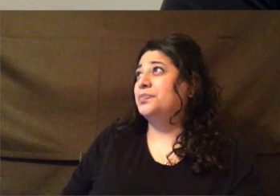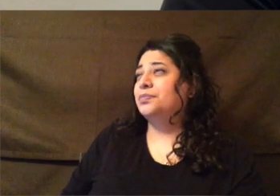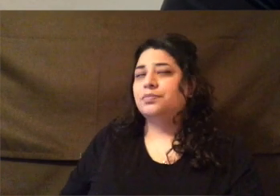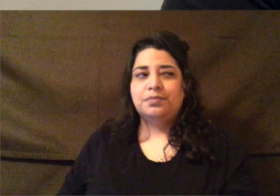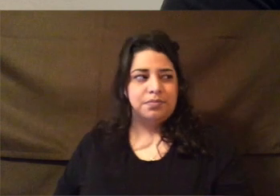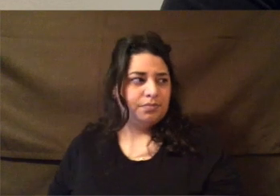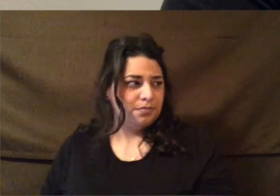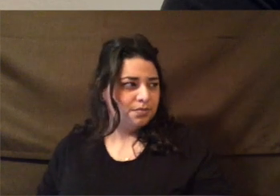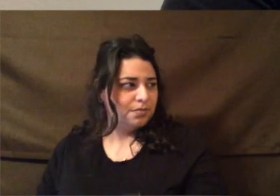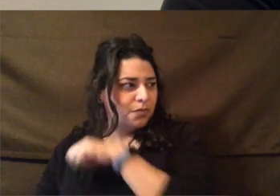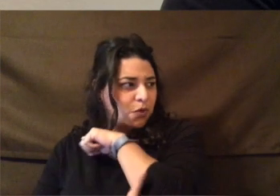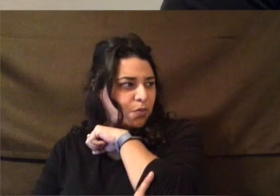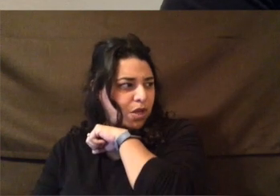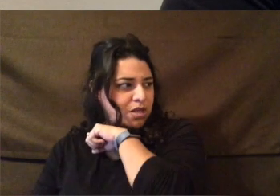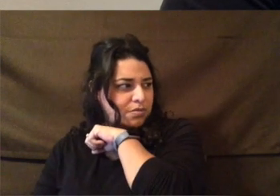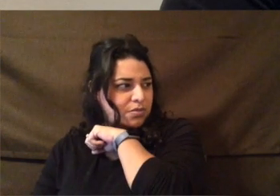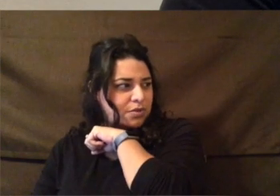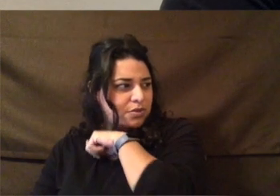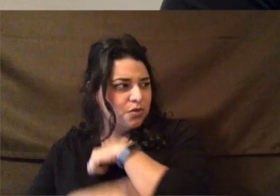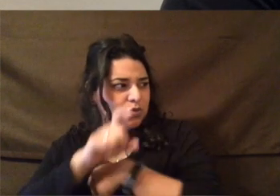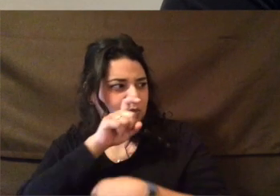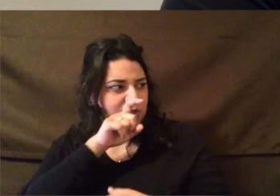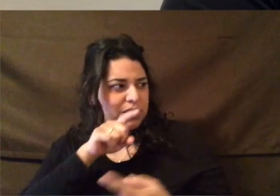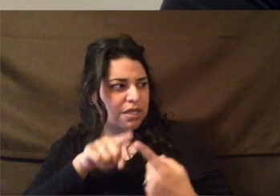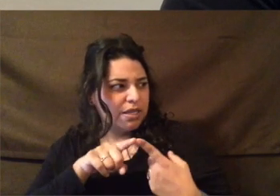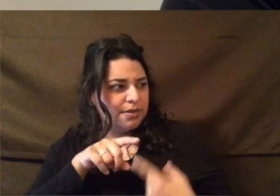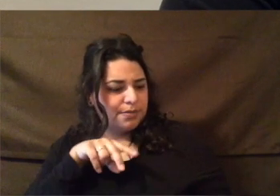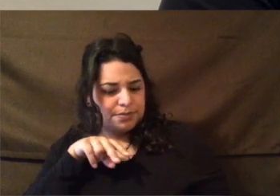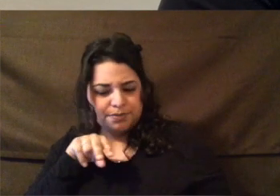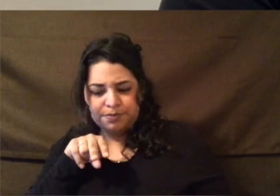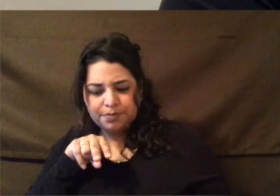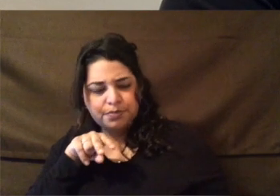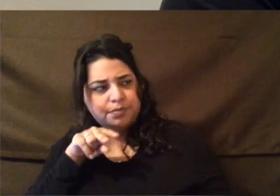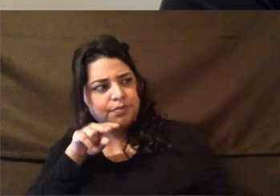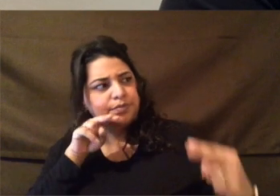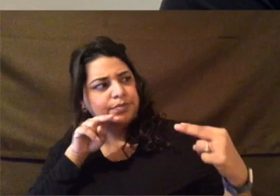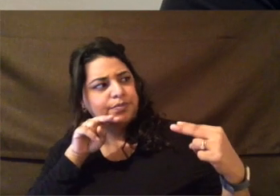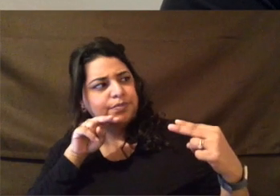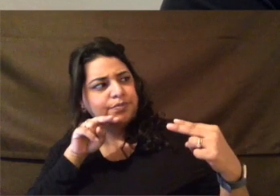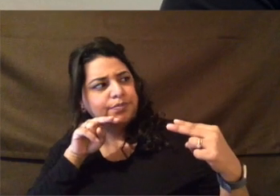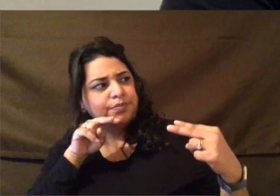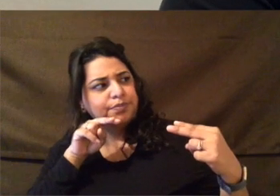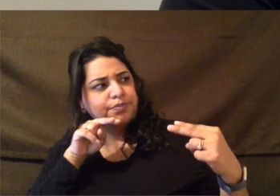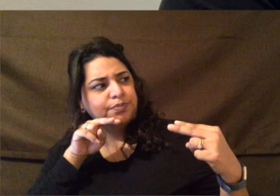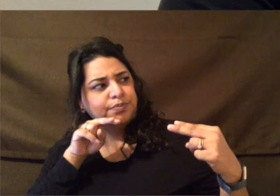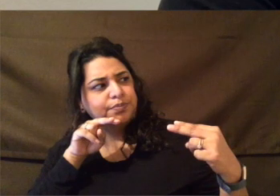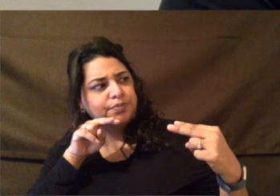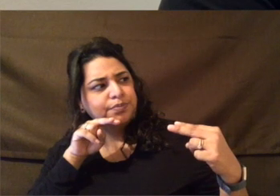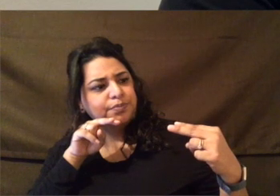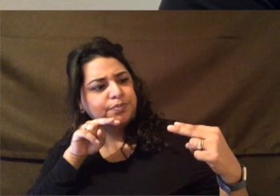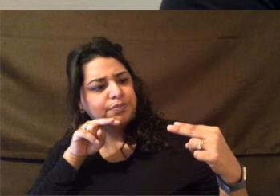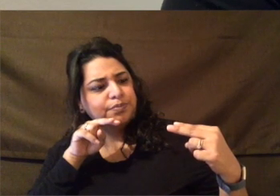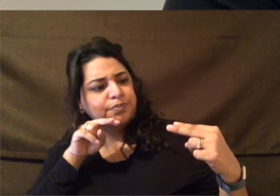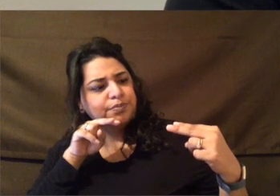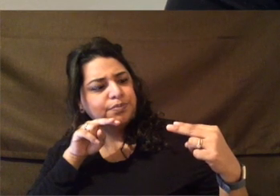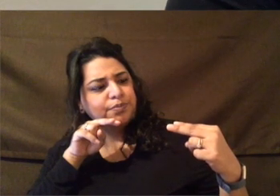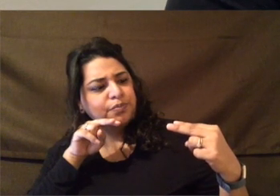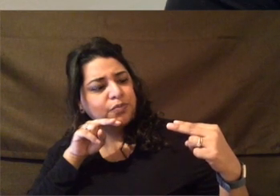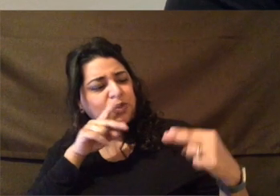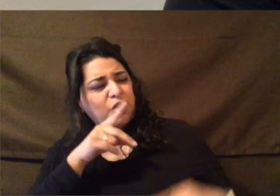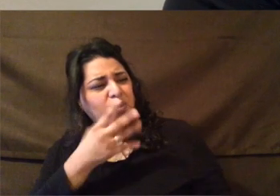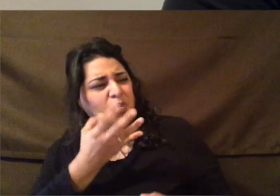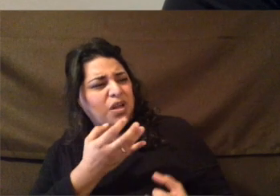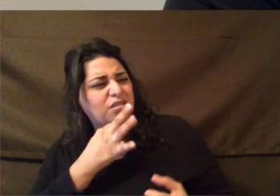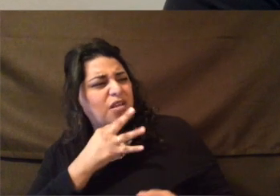consequences. Consequences? Said the witch. She looked up from her gold. She stared at the